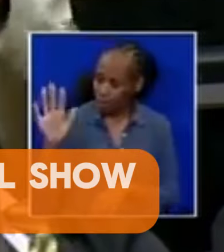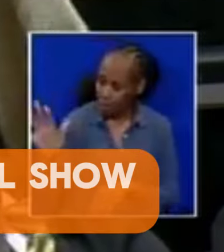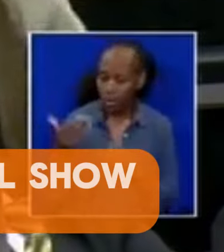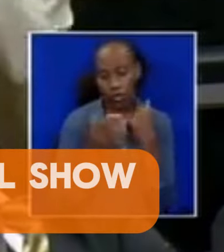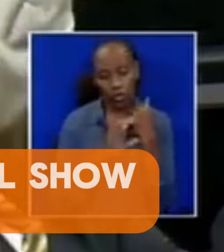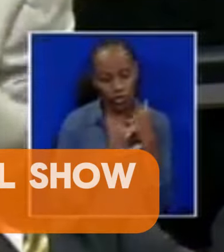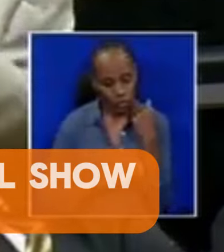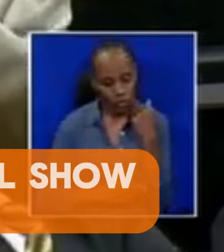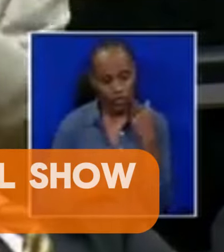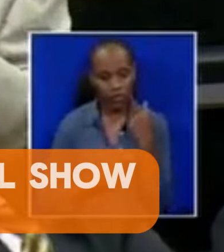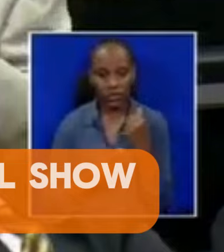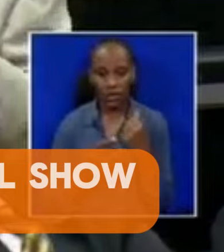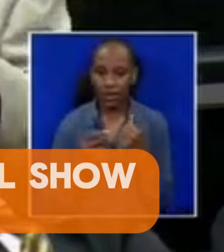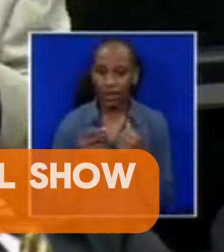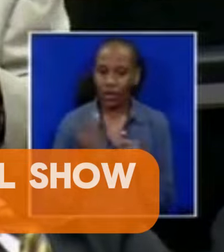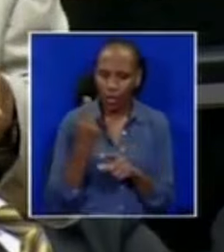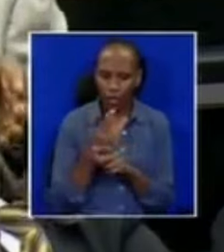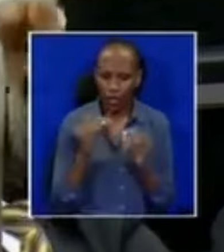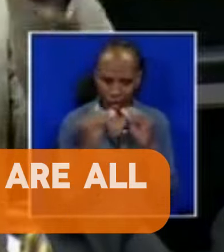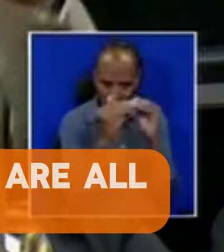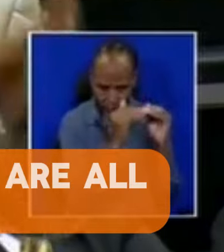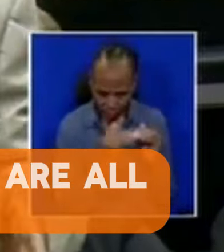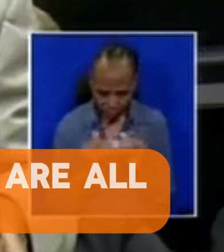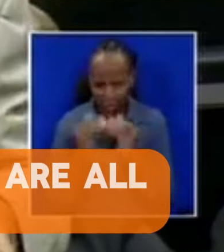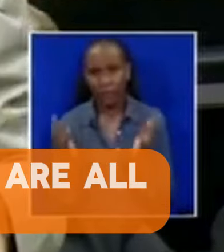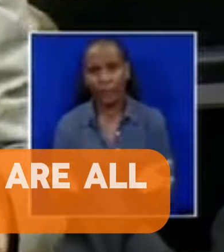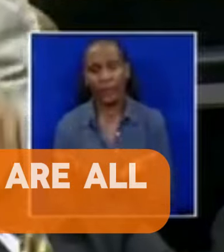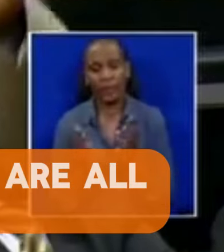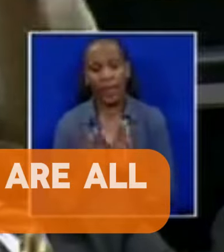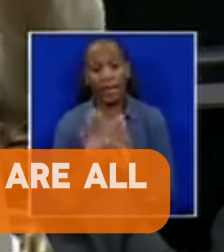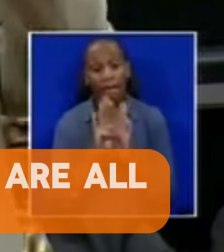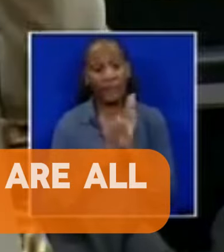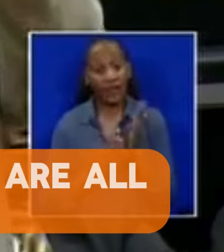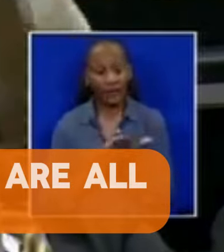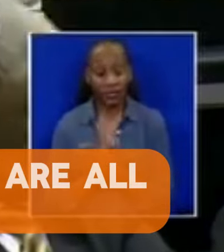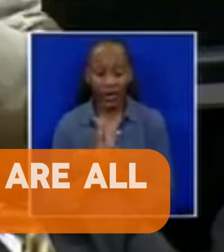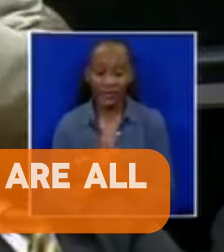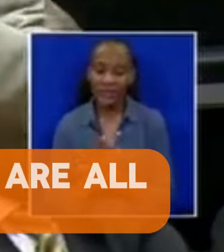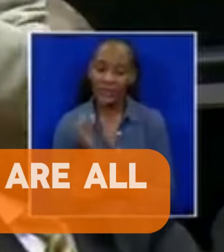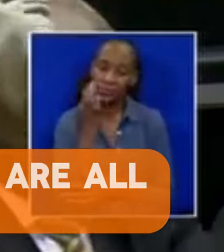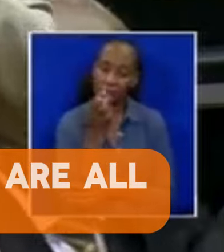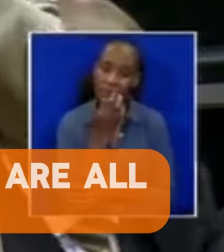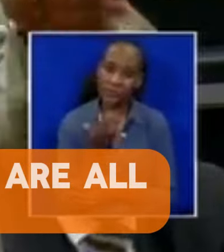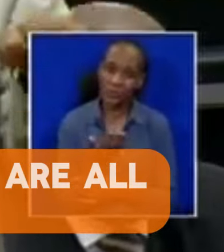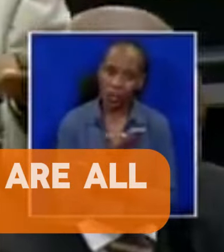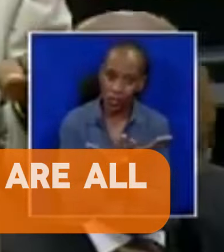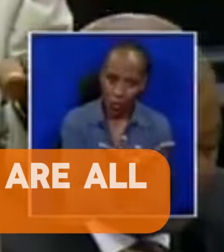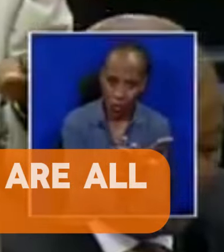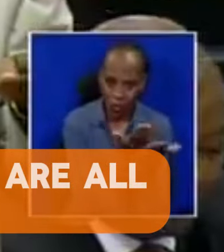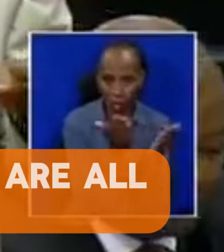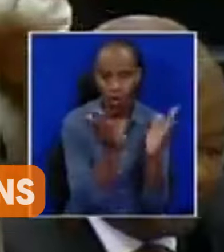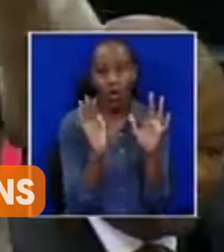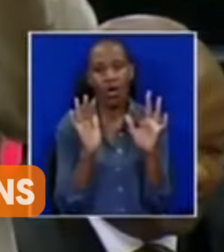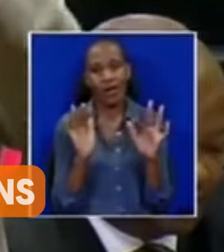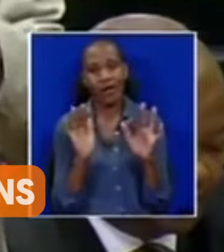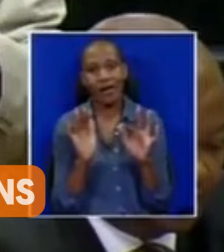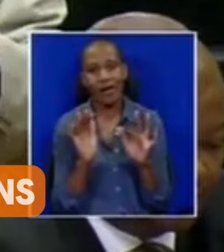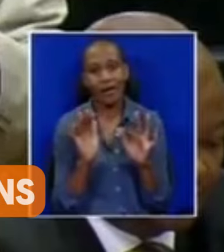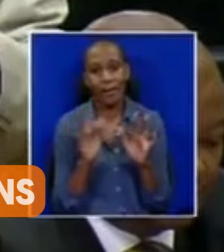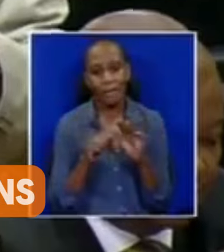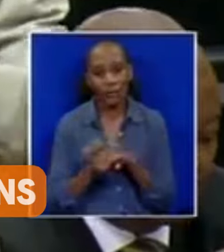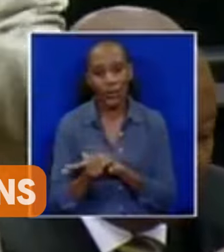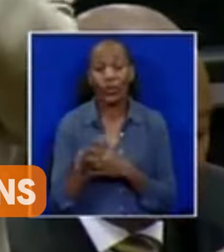The constitution to which we swore allegiance, in the Bill of Rights, it says we are all South Africans. In the